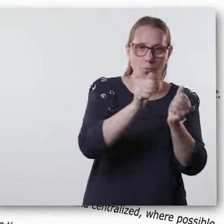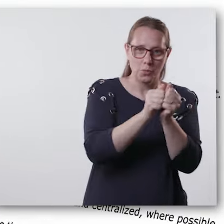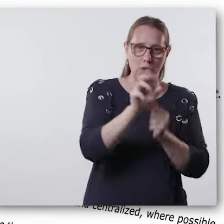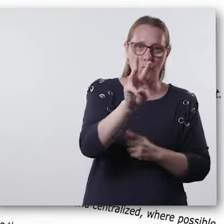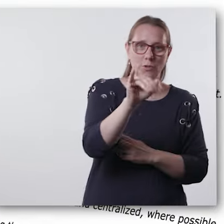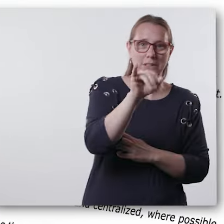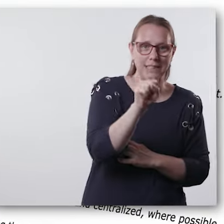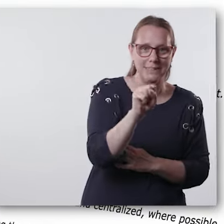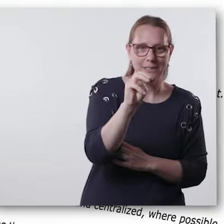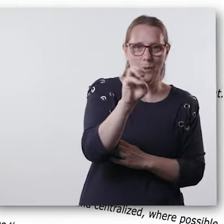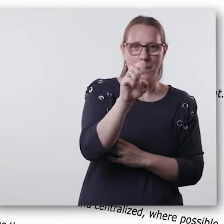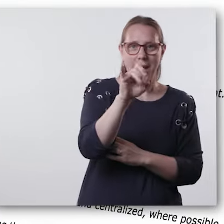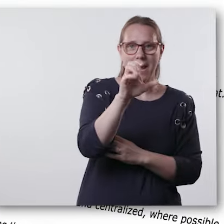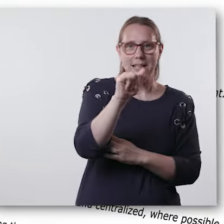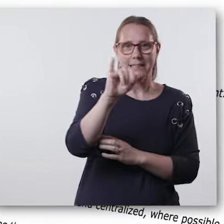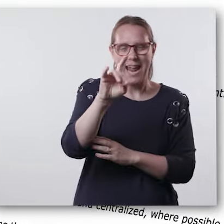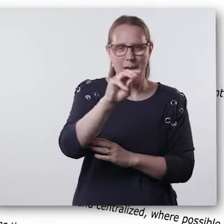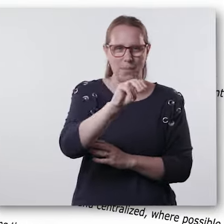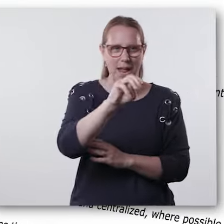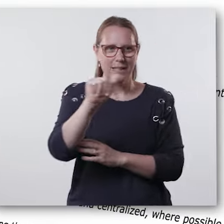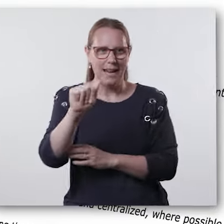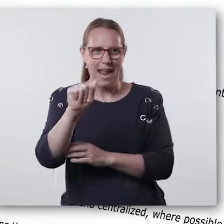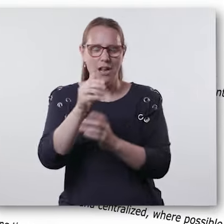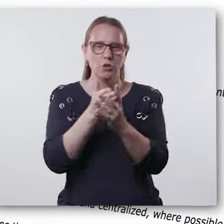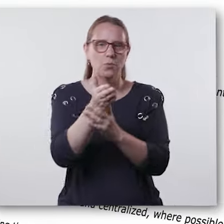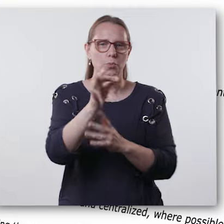Wisconsin Medicaid through the Forward Health portal.